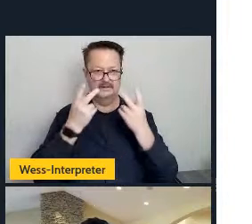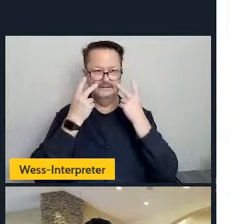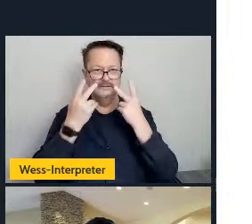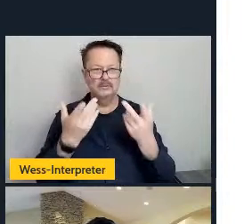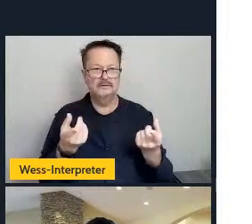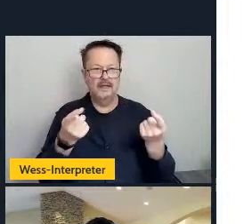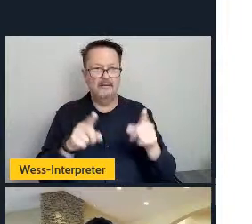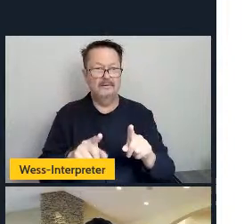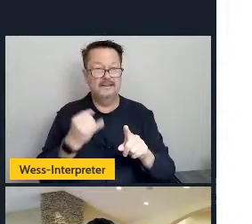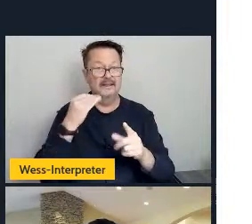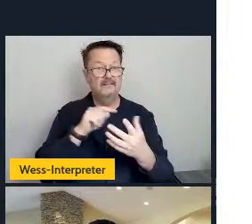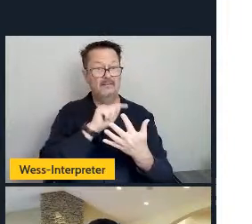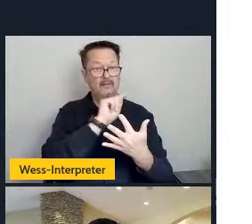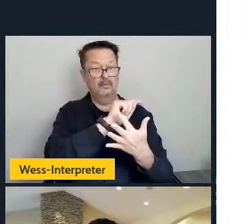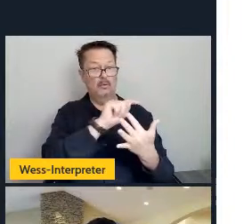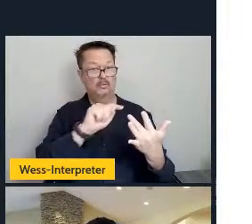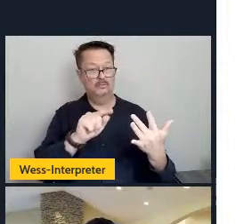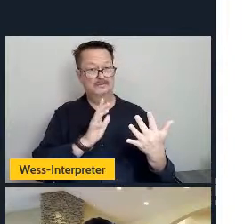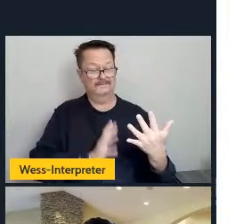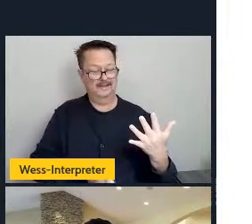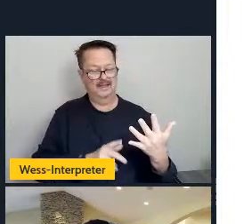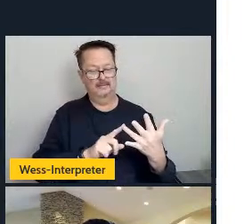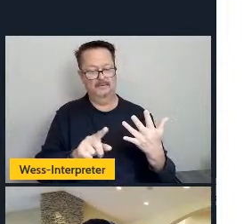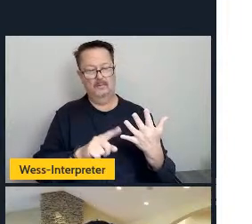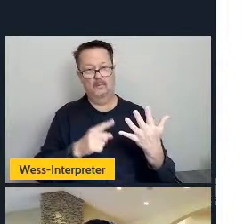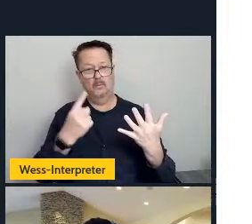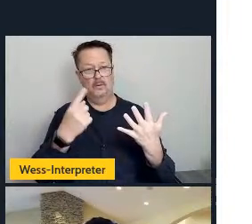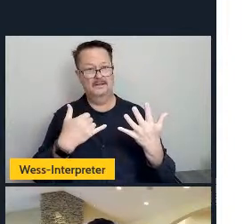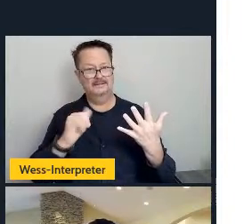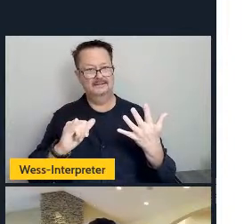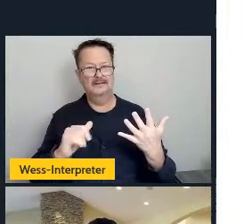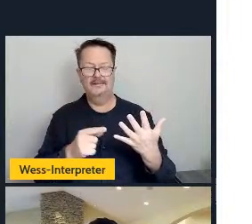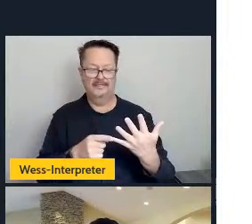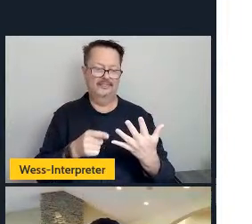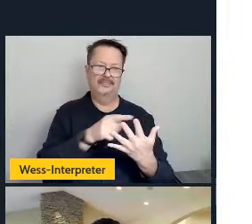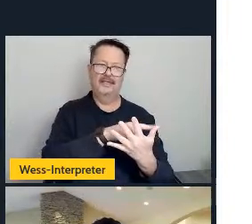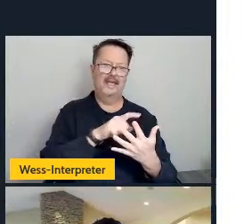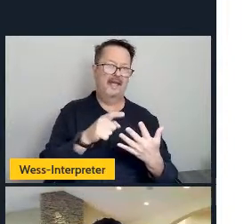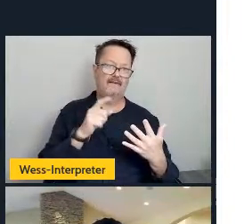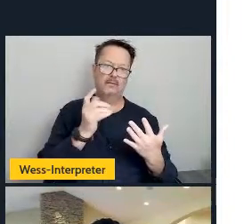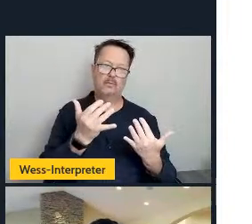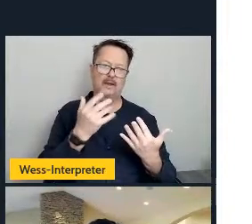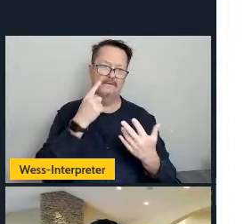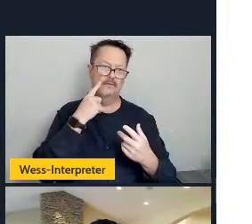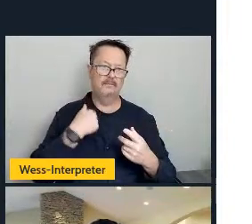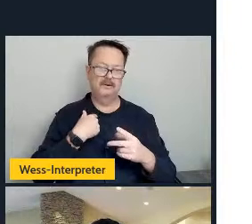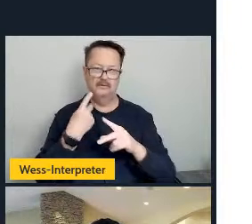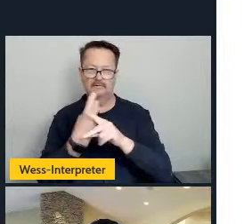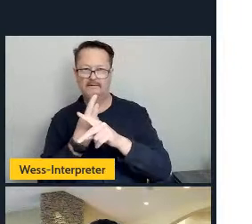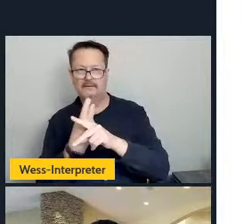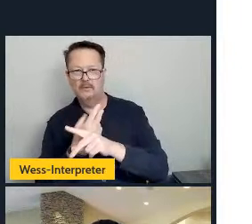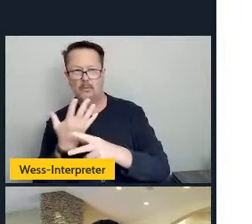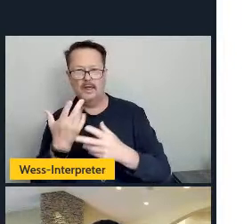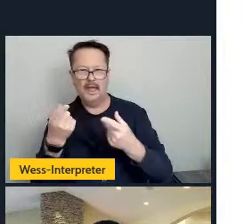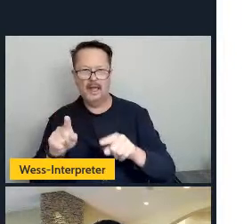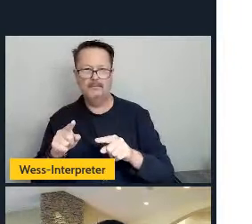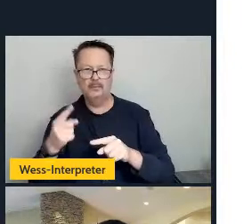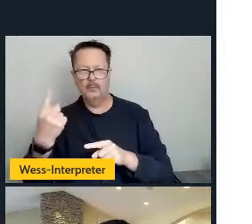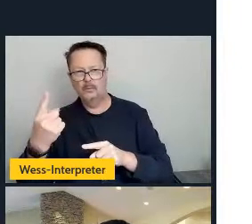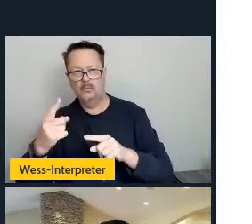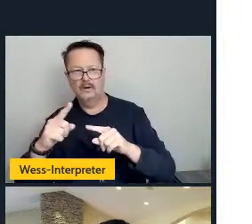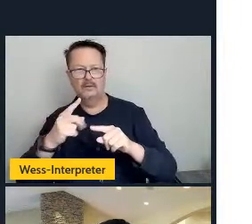other components operate fine, they will be still waiting for me to figure out what happens with these one or two components that